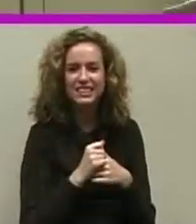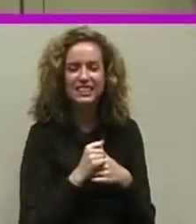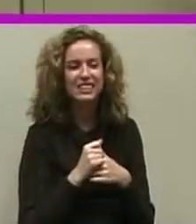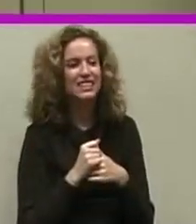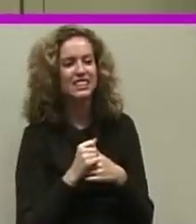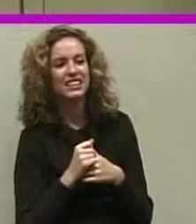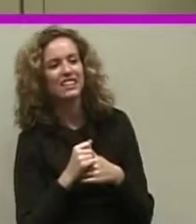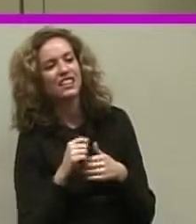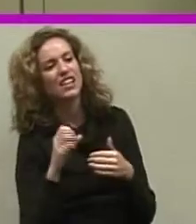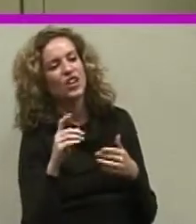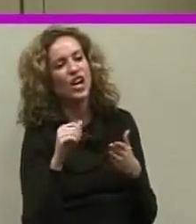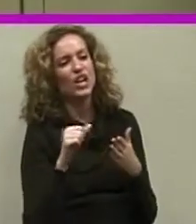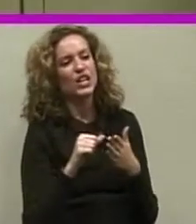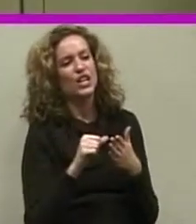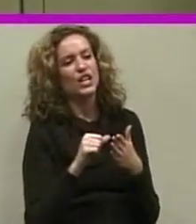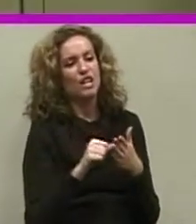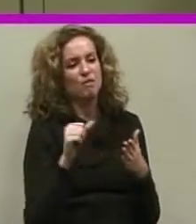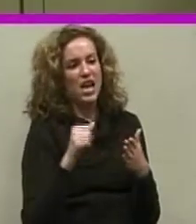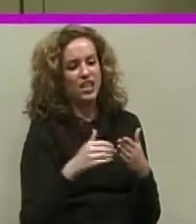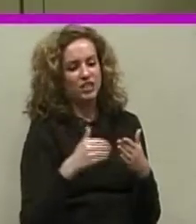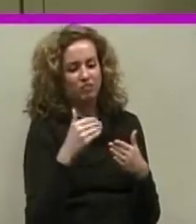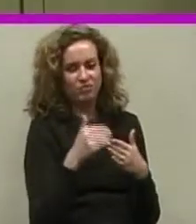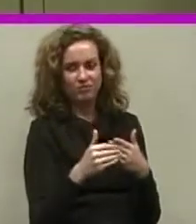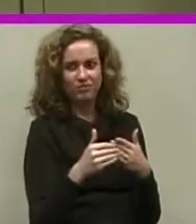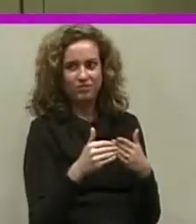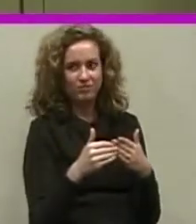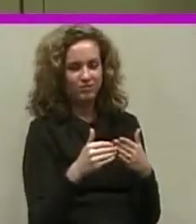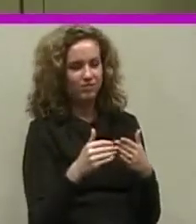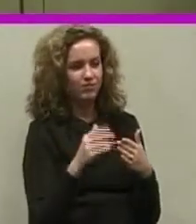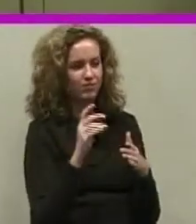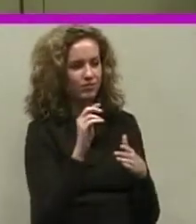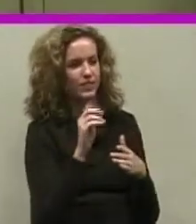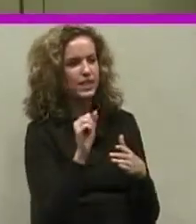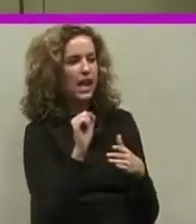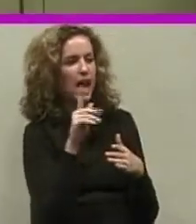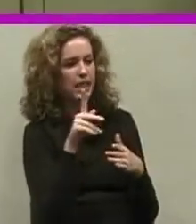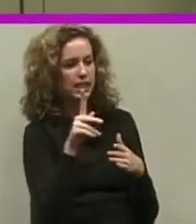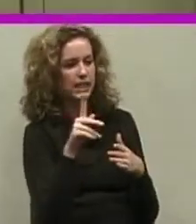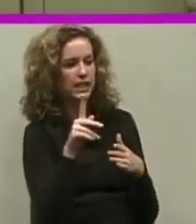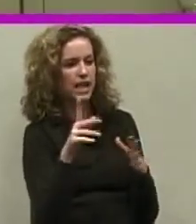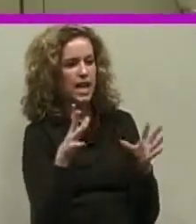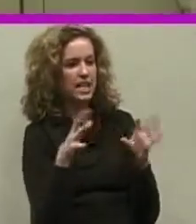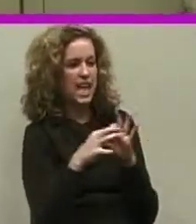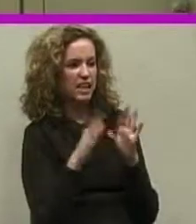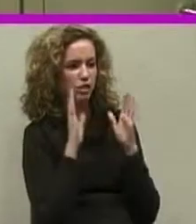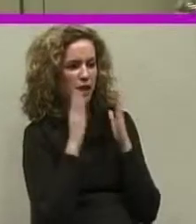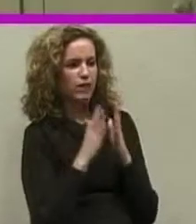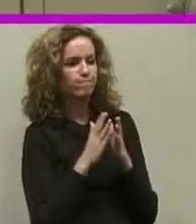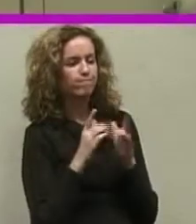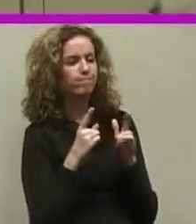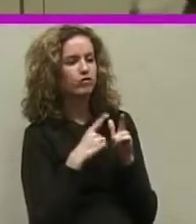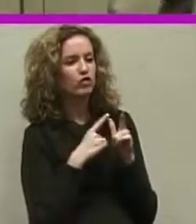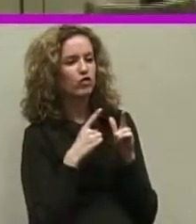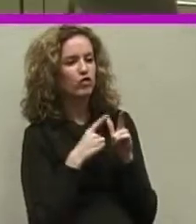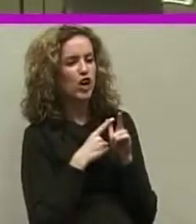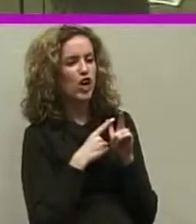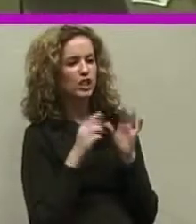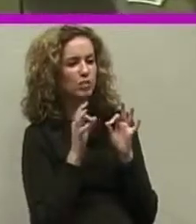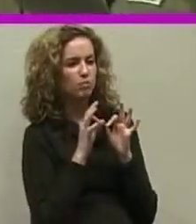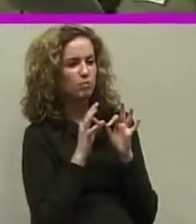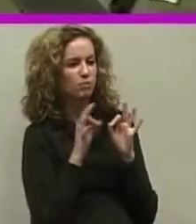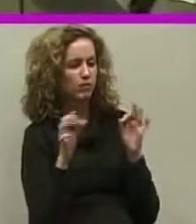All right, turn the page over. We got something in terms of task engagement. Now the first 2 bars are this young man, and the other 2 bars are just